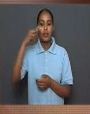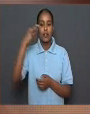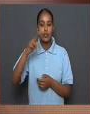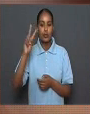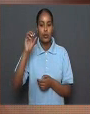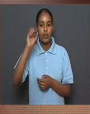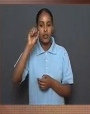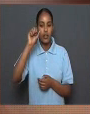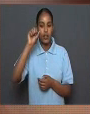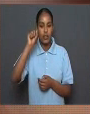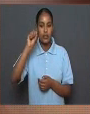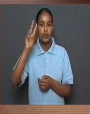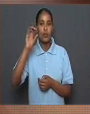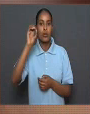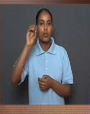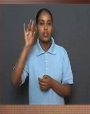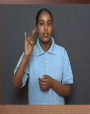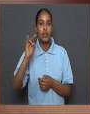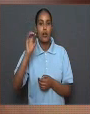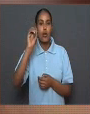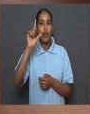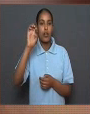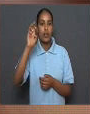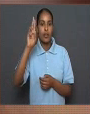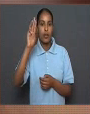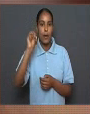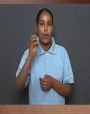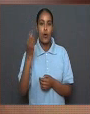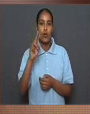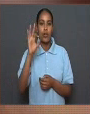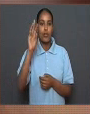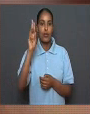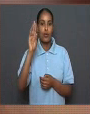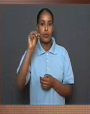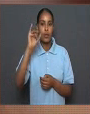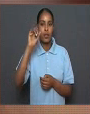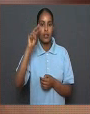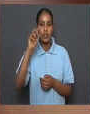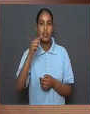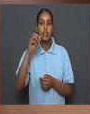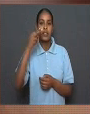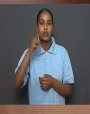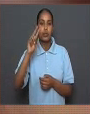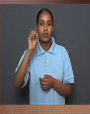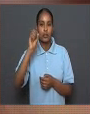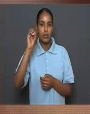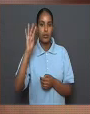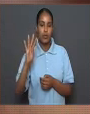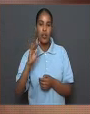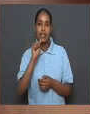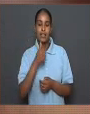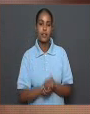Pyrosulfuric acid is also known as oleum or fuming sulfuric acid.